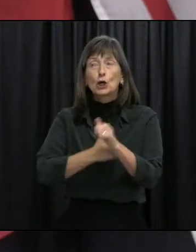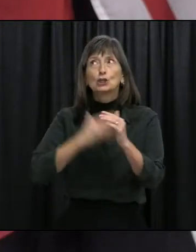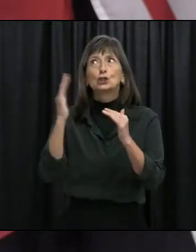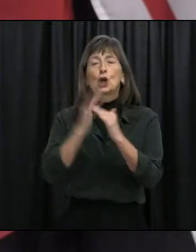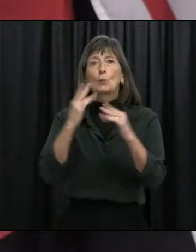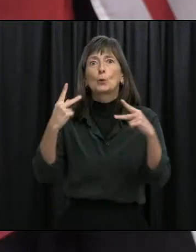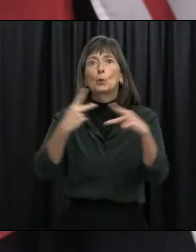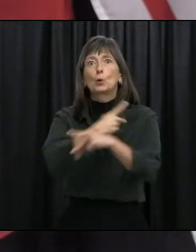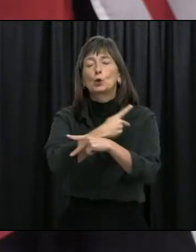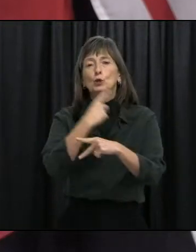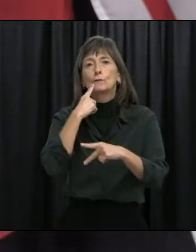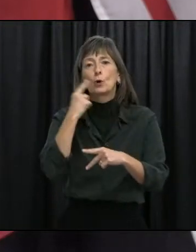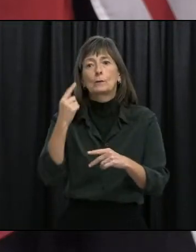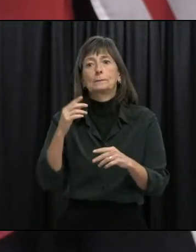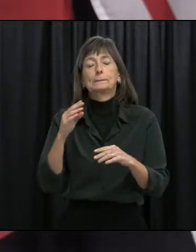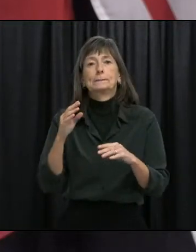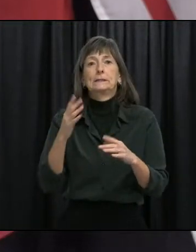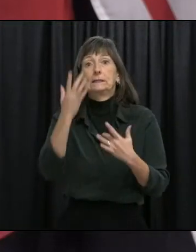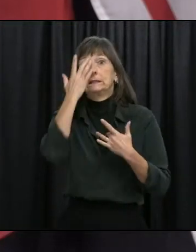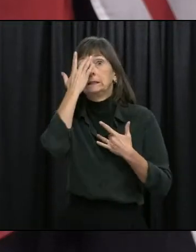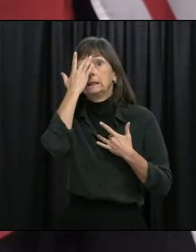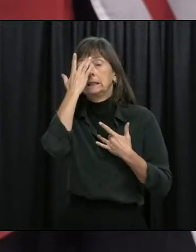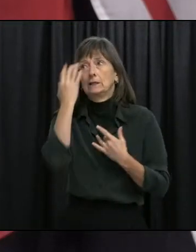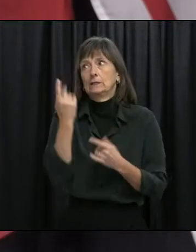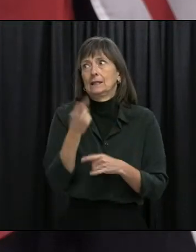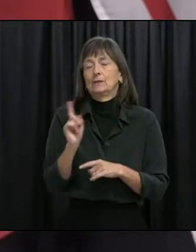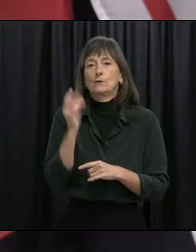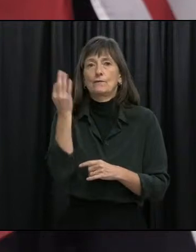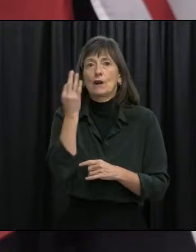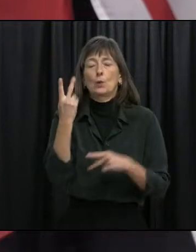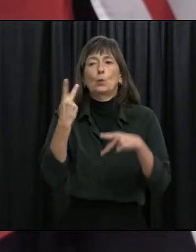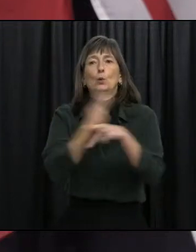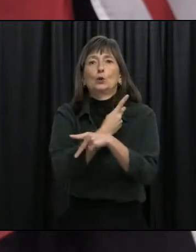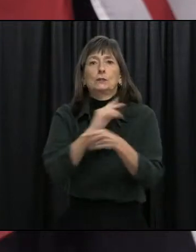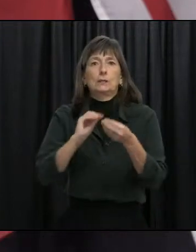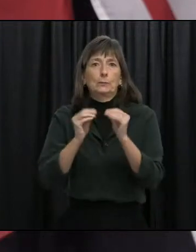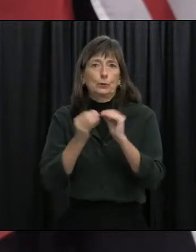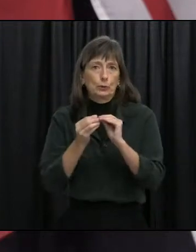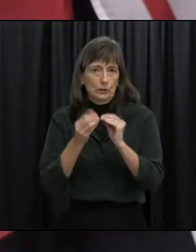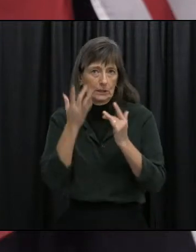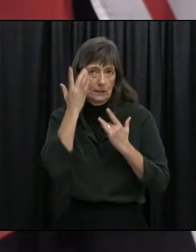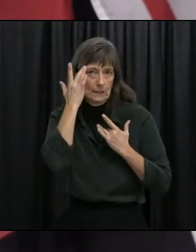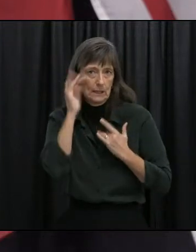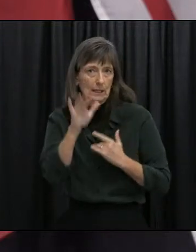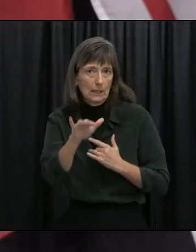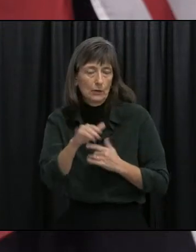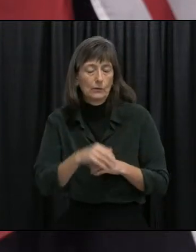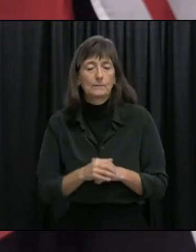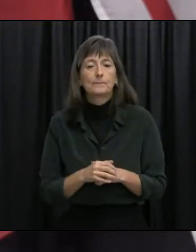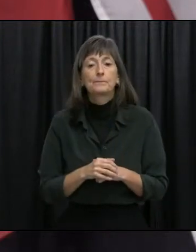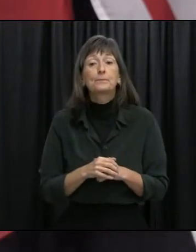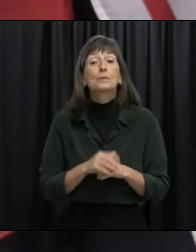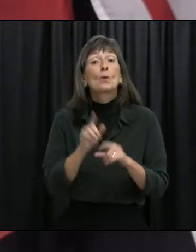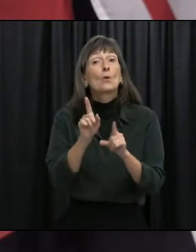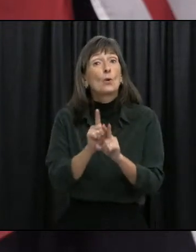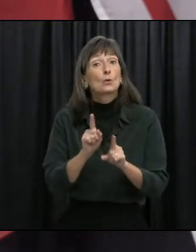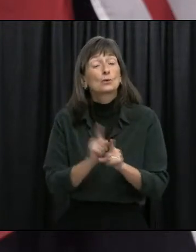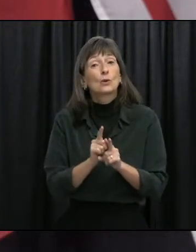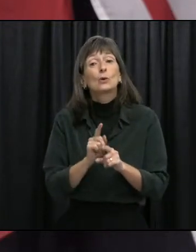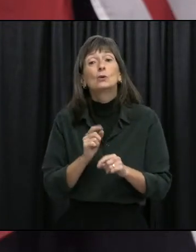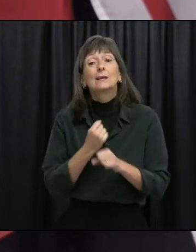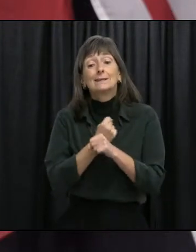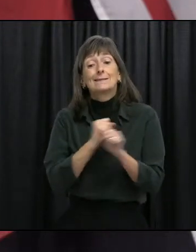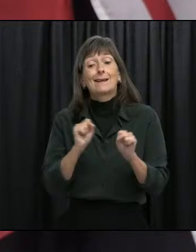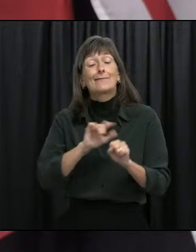record for active cases on Friday of last week. In addition to that, Canada has been removed from the